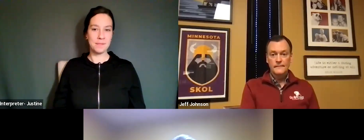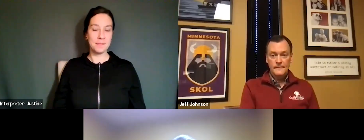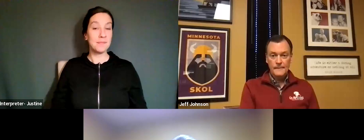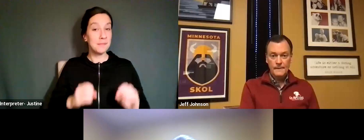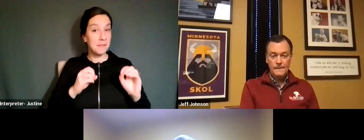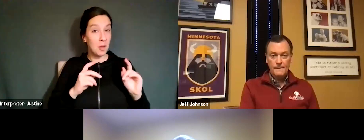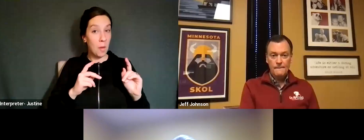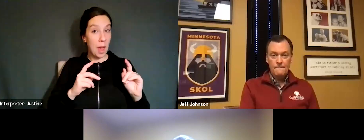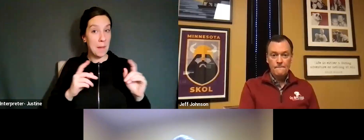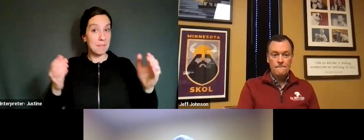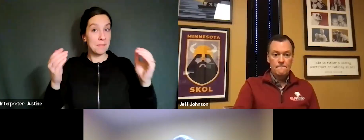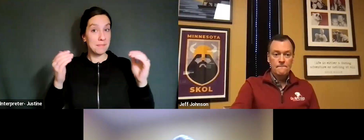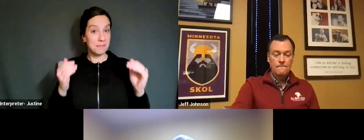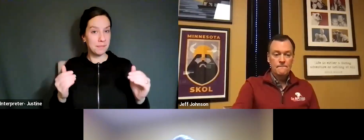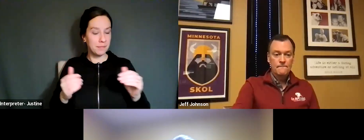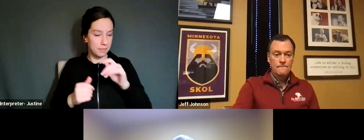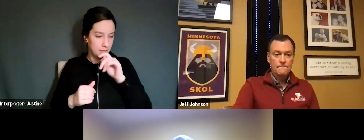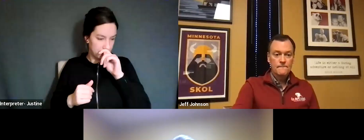Okay.